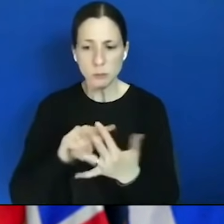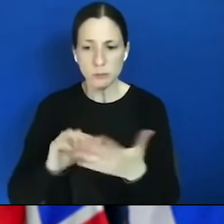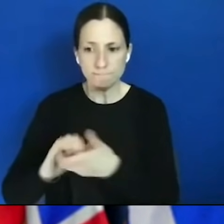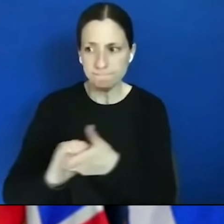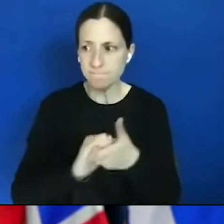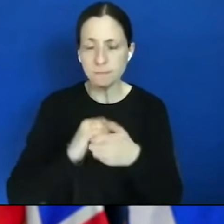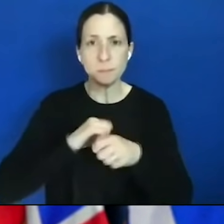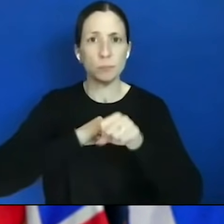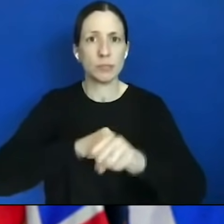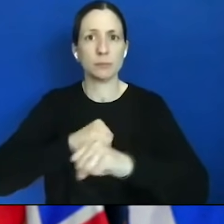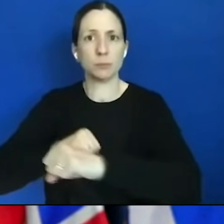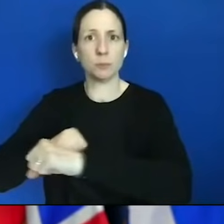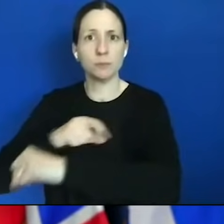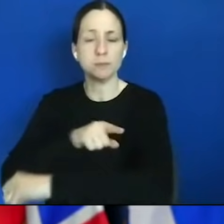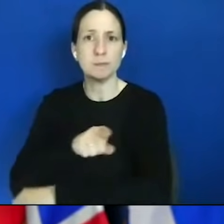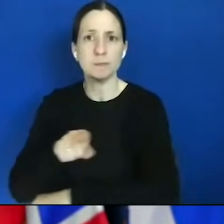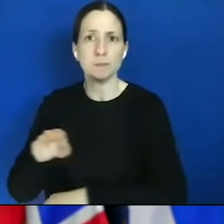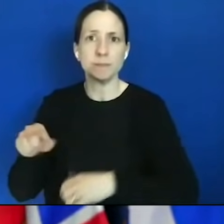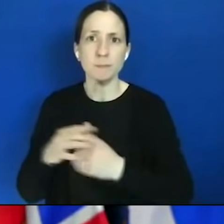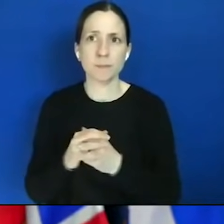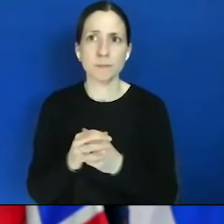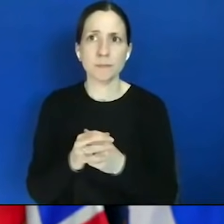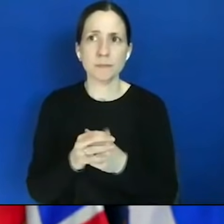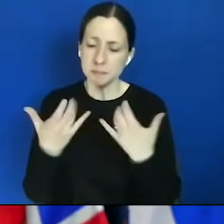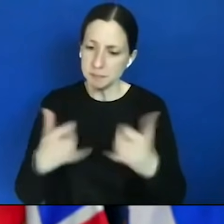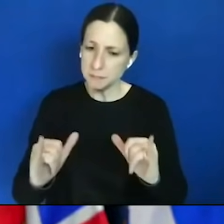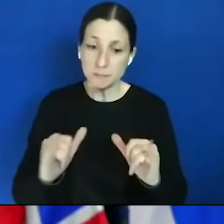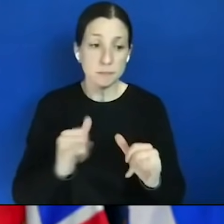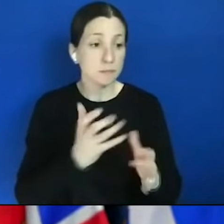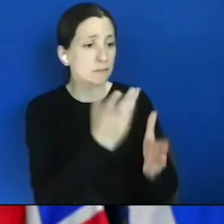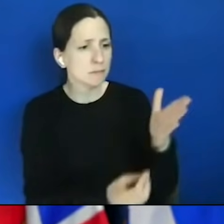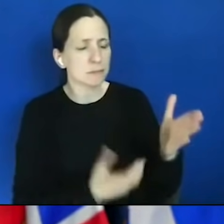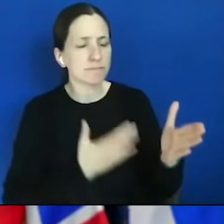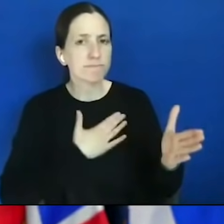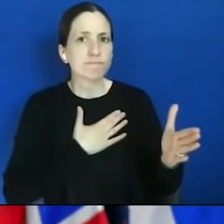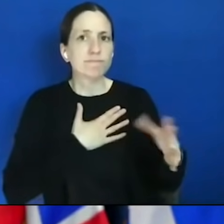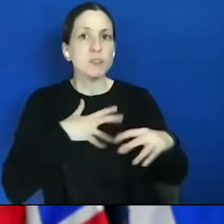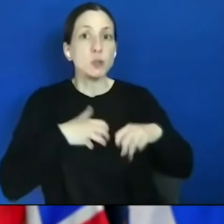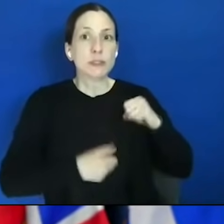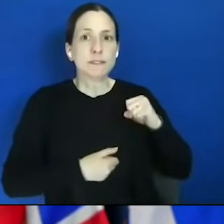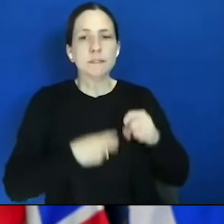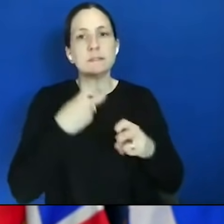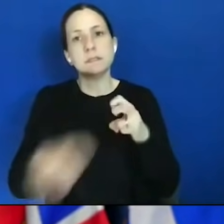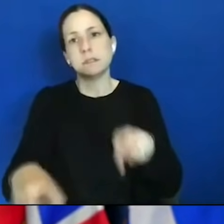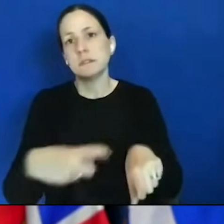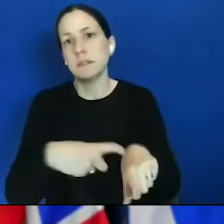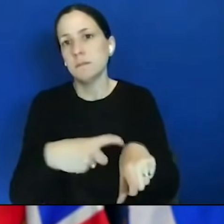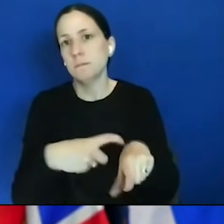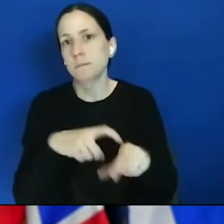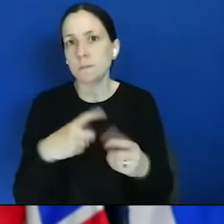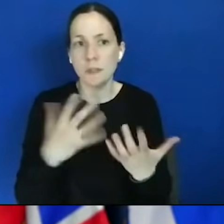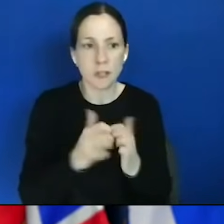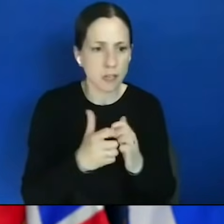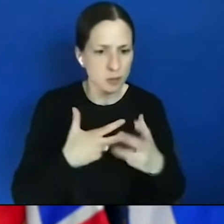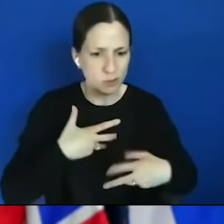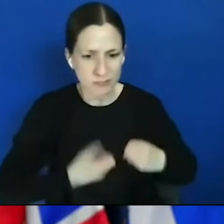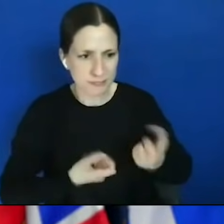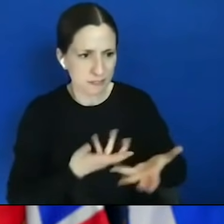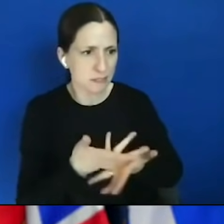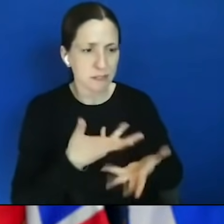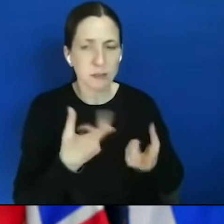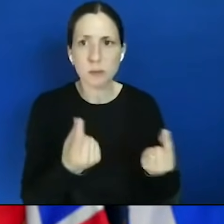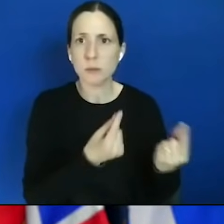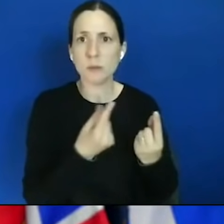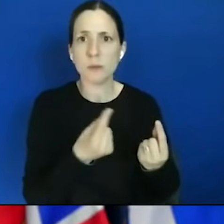us that this continues to be a difficult time to grieve and why we need to support all those in their communities who have lost